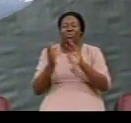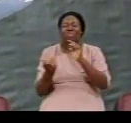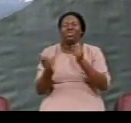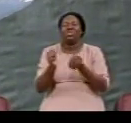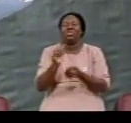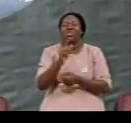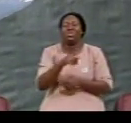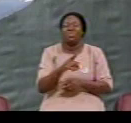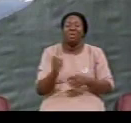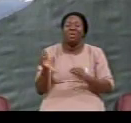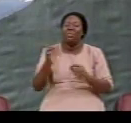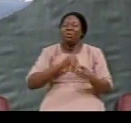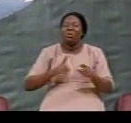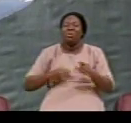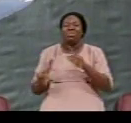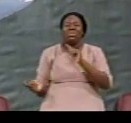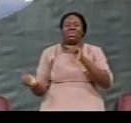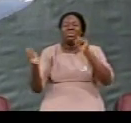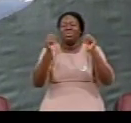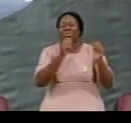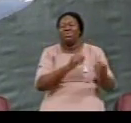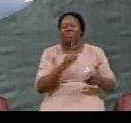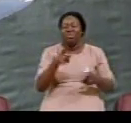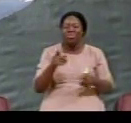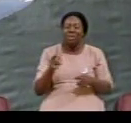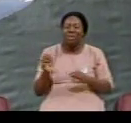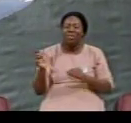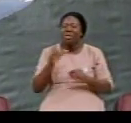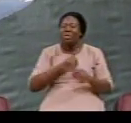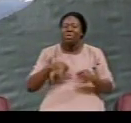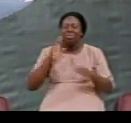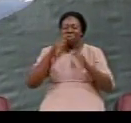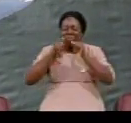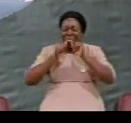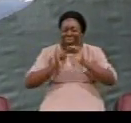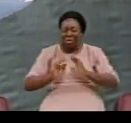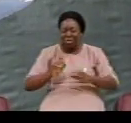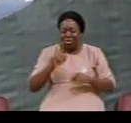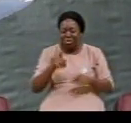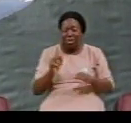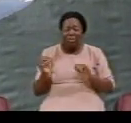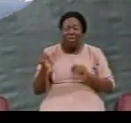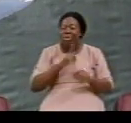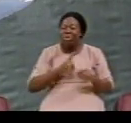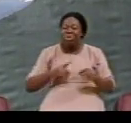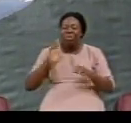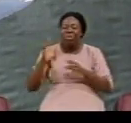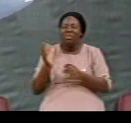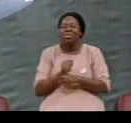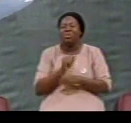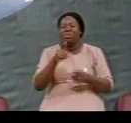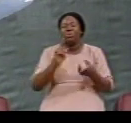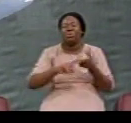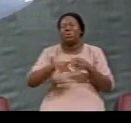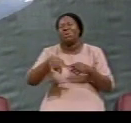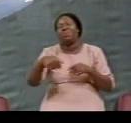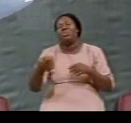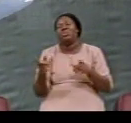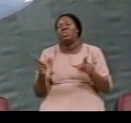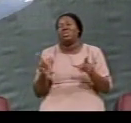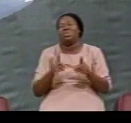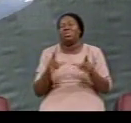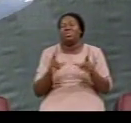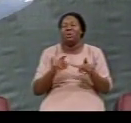The Lord will transform you. The Lord will bless you. The Lord will take you to another level. The Lord will remember